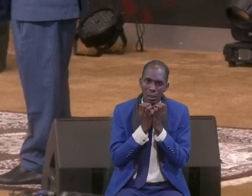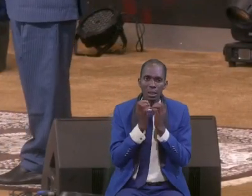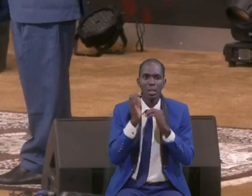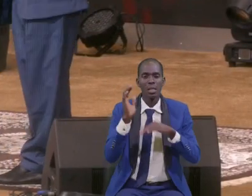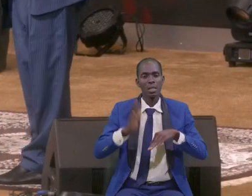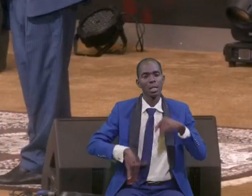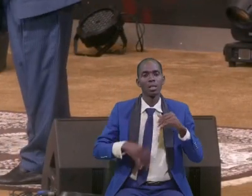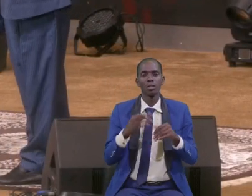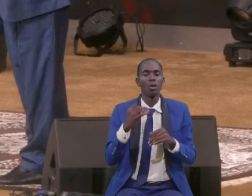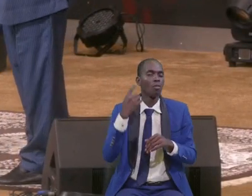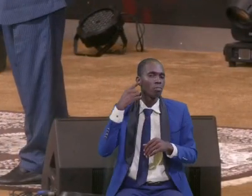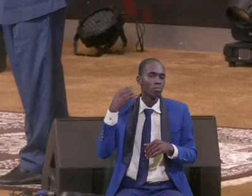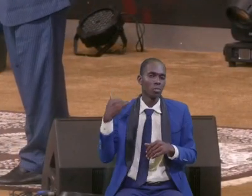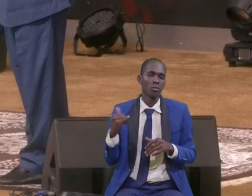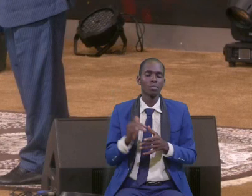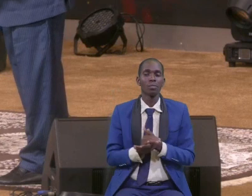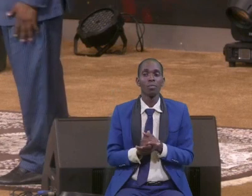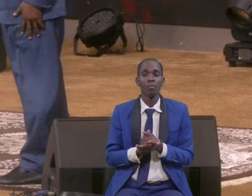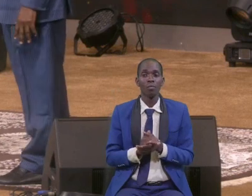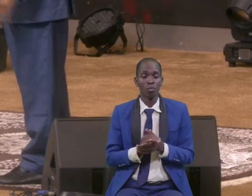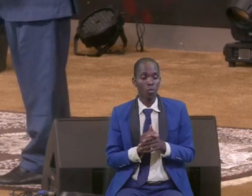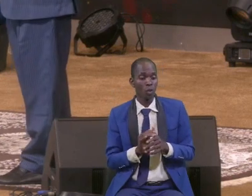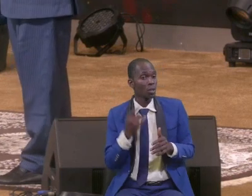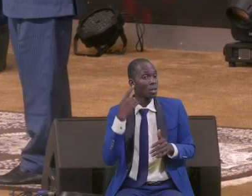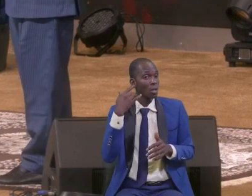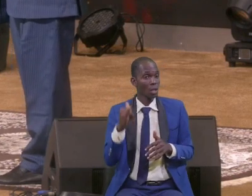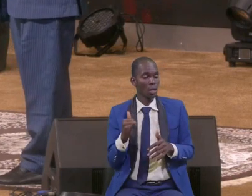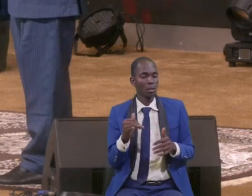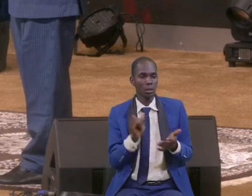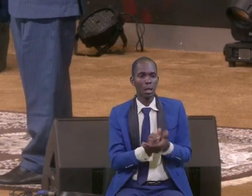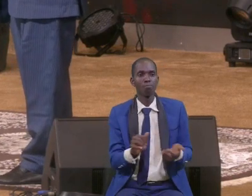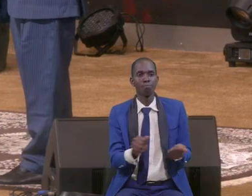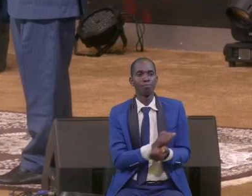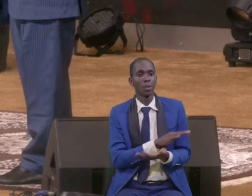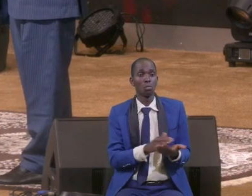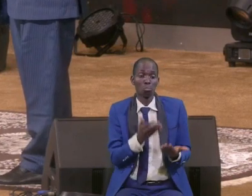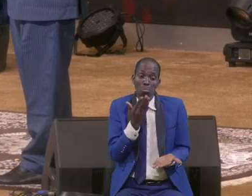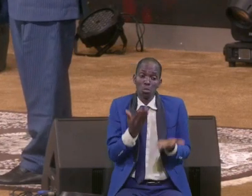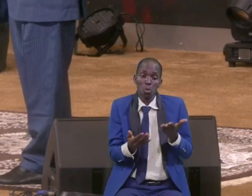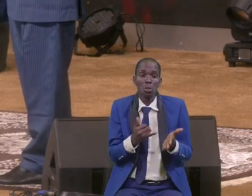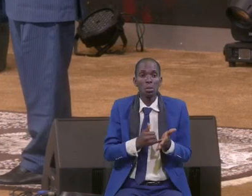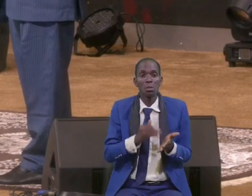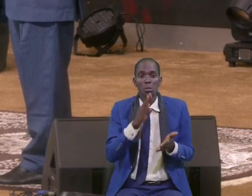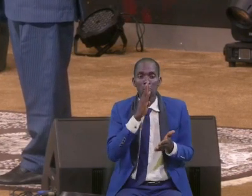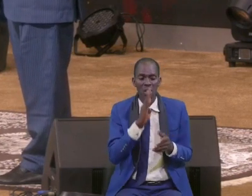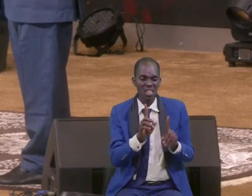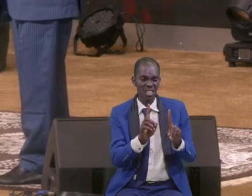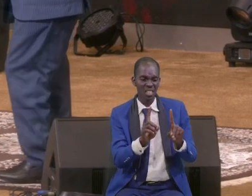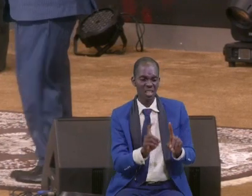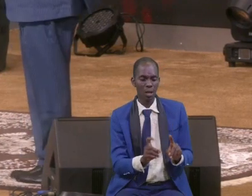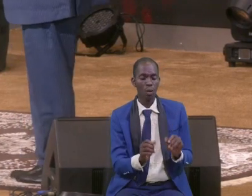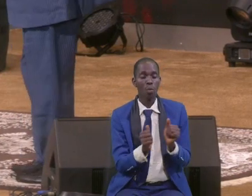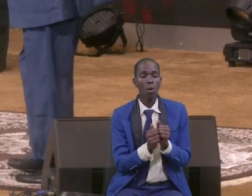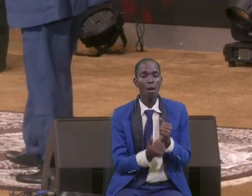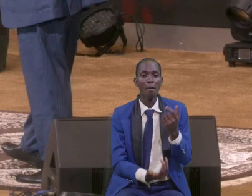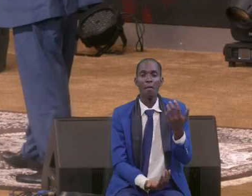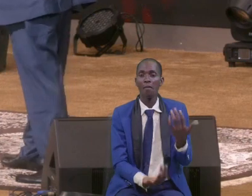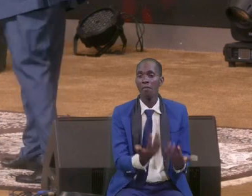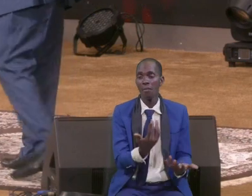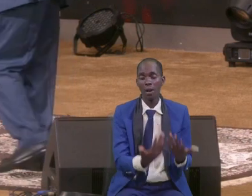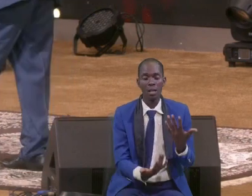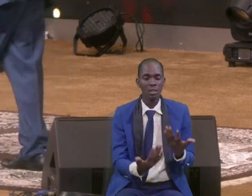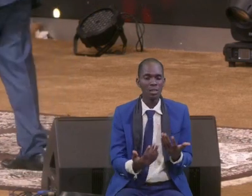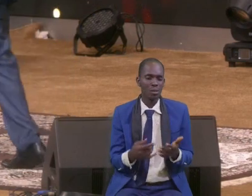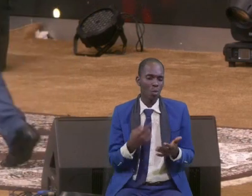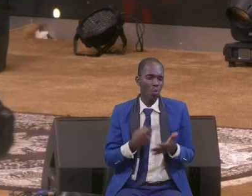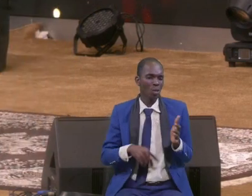of gold. It says, gold that perisheth, though it be tried with fire. It says, you